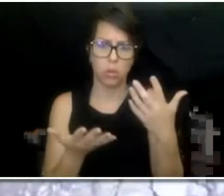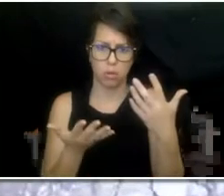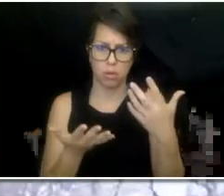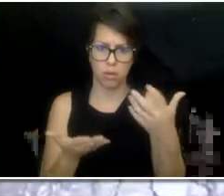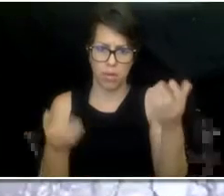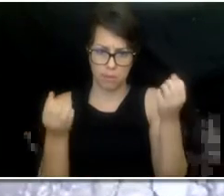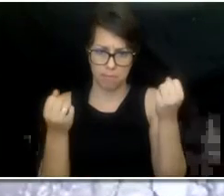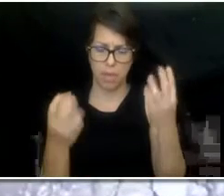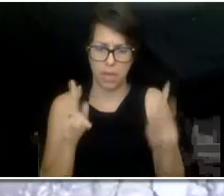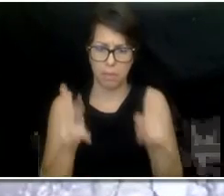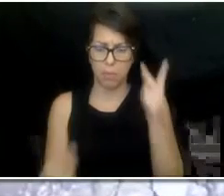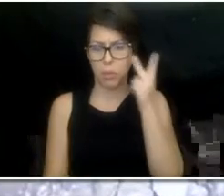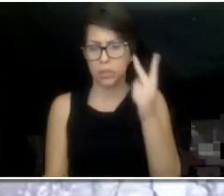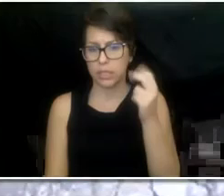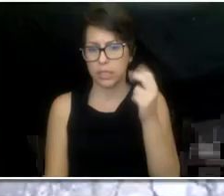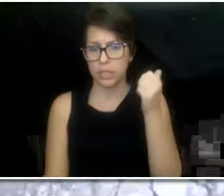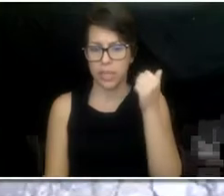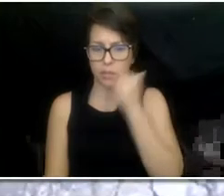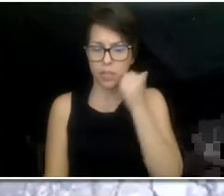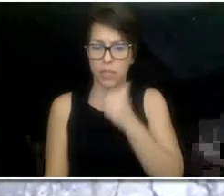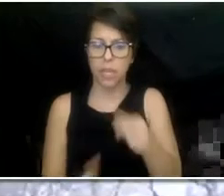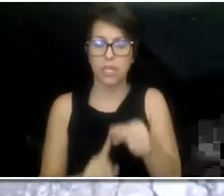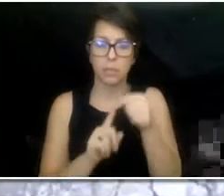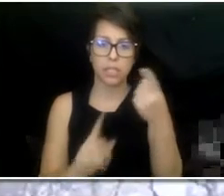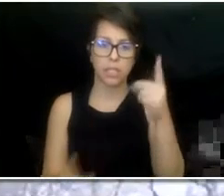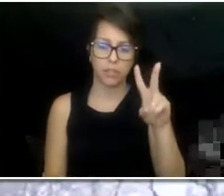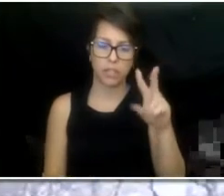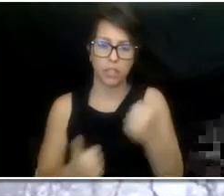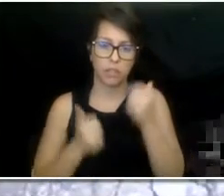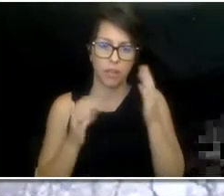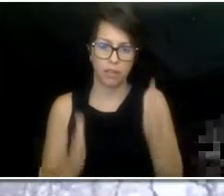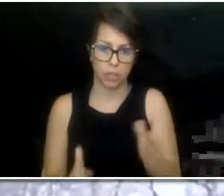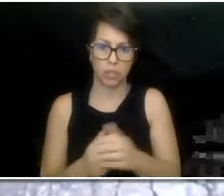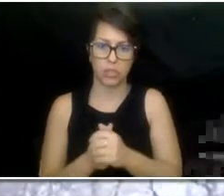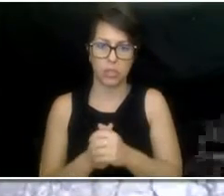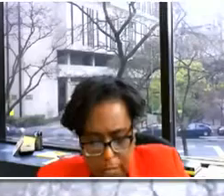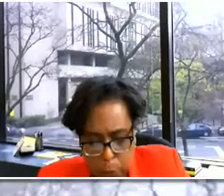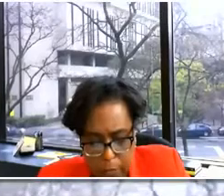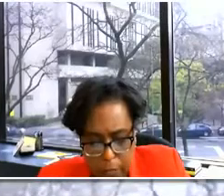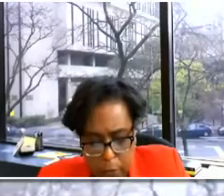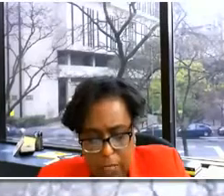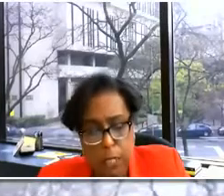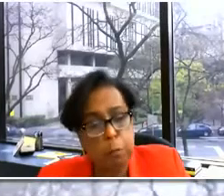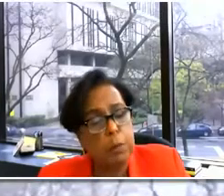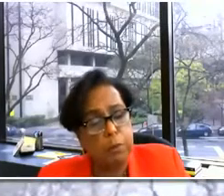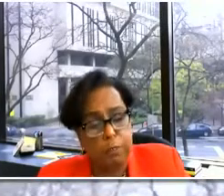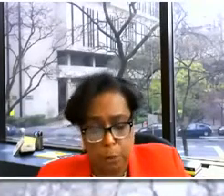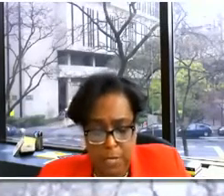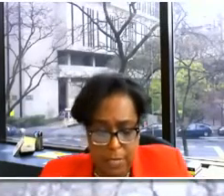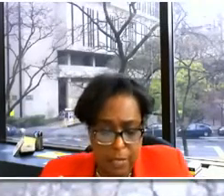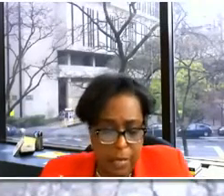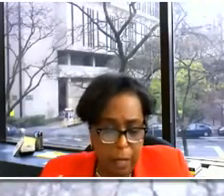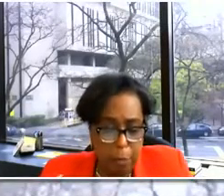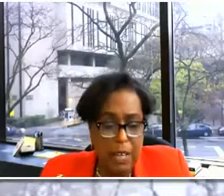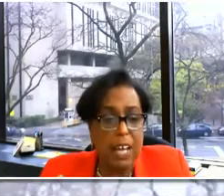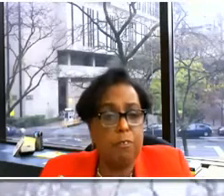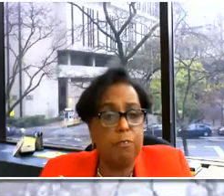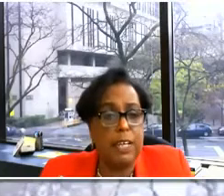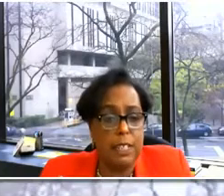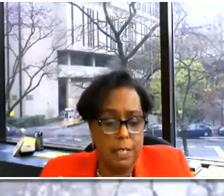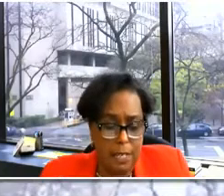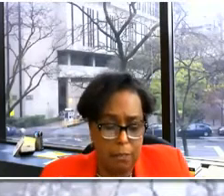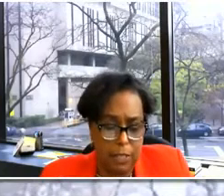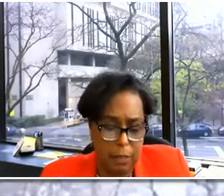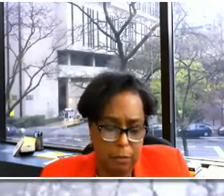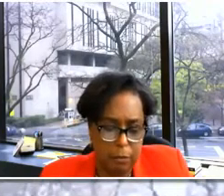historically underreported and this is heightened by the pan by the pandemic resulted in what we anticipated